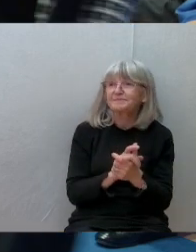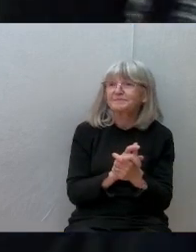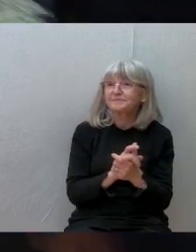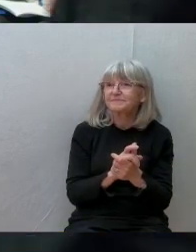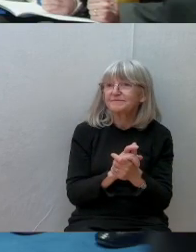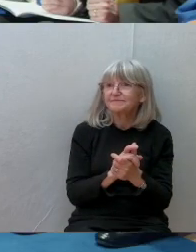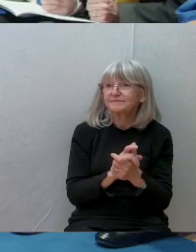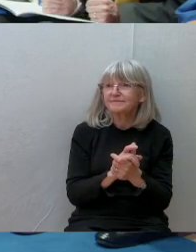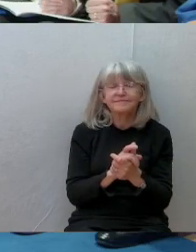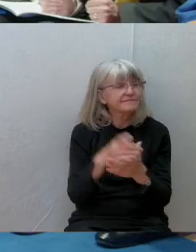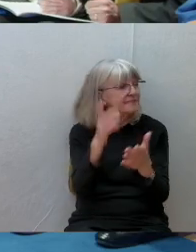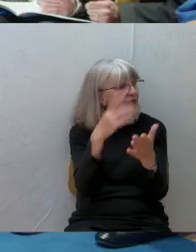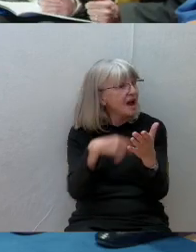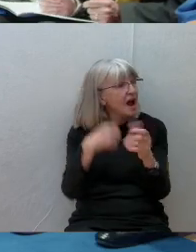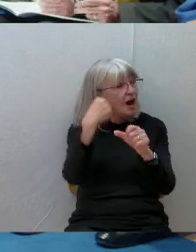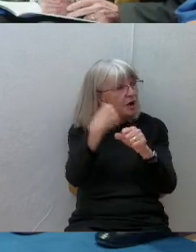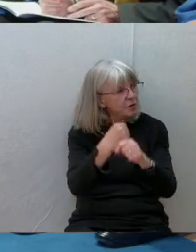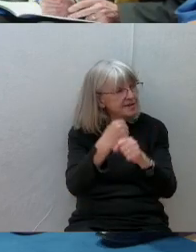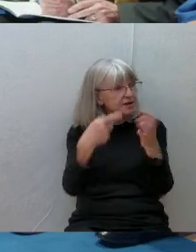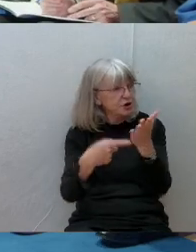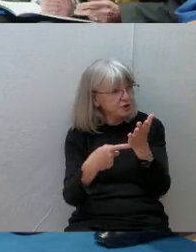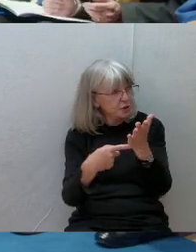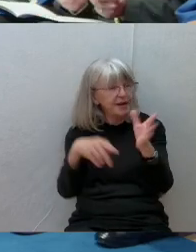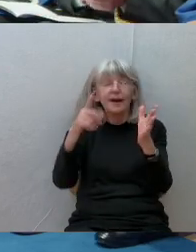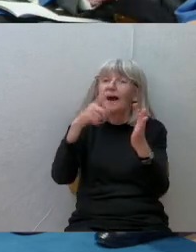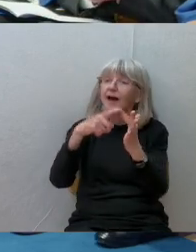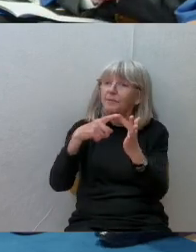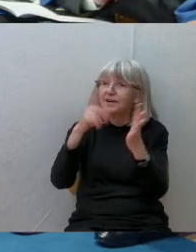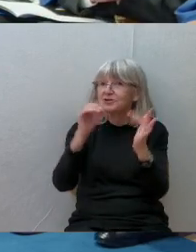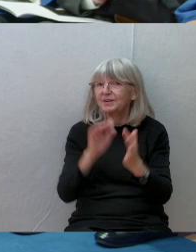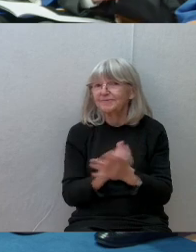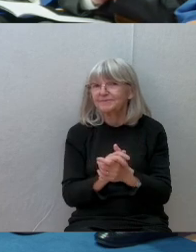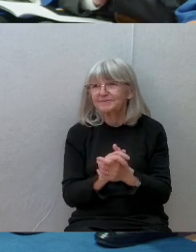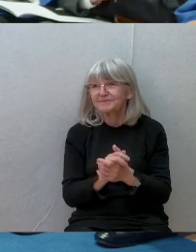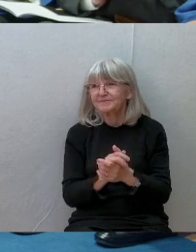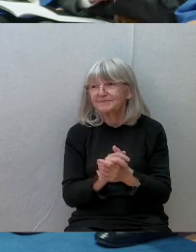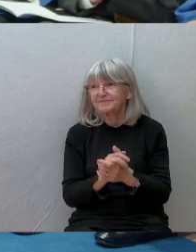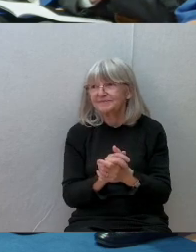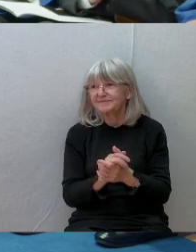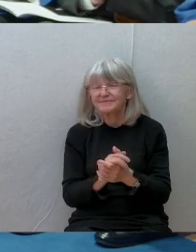Grant Tony Imagery.